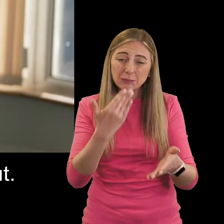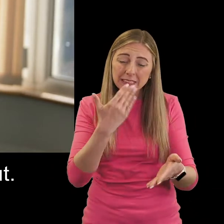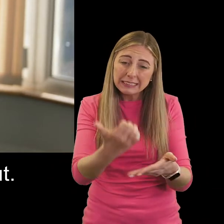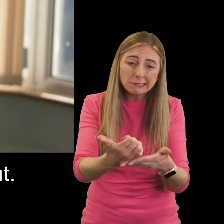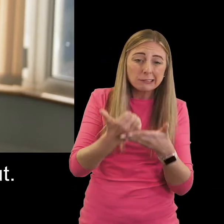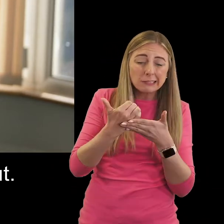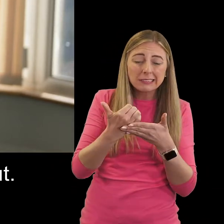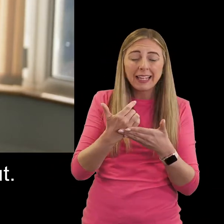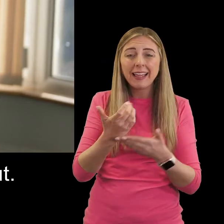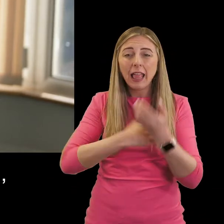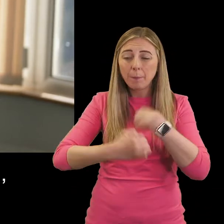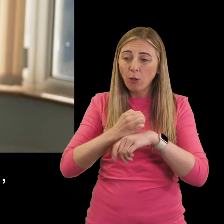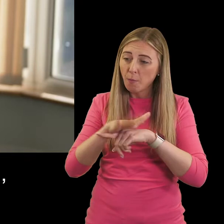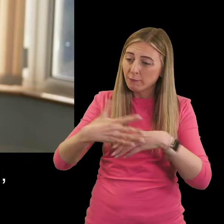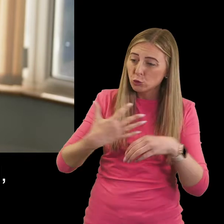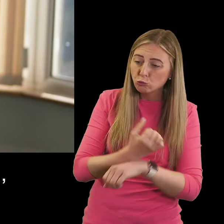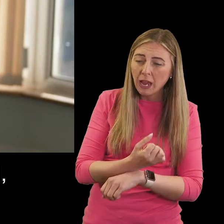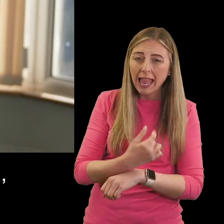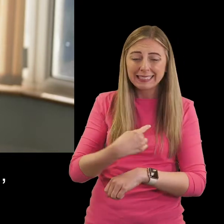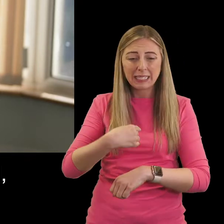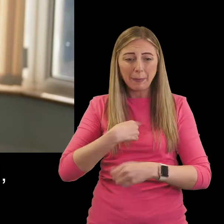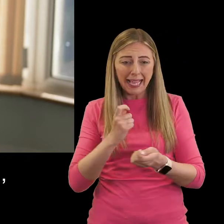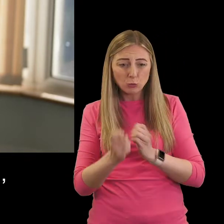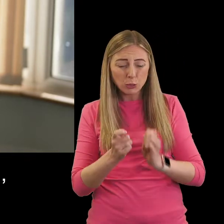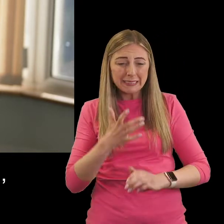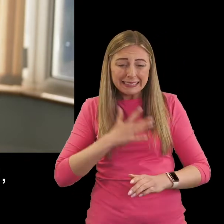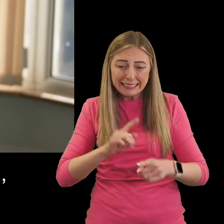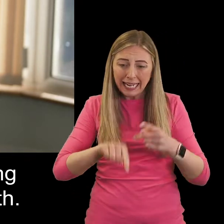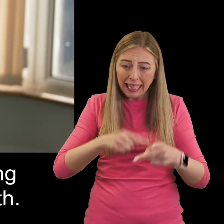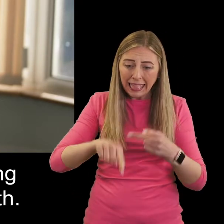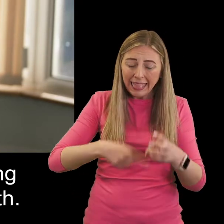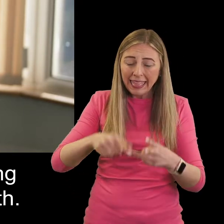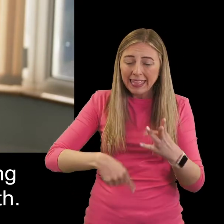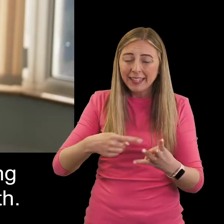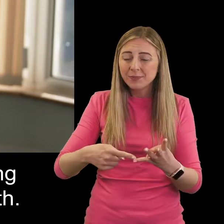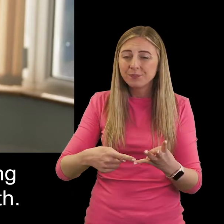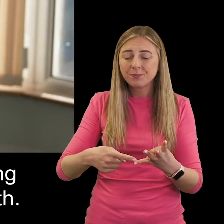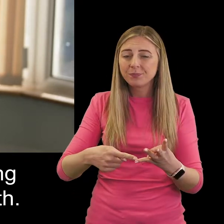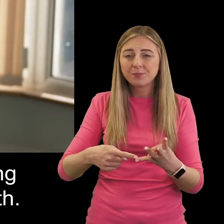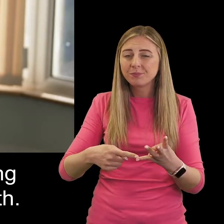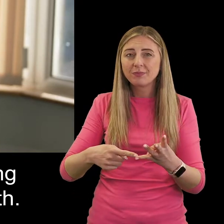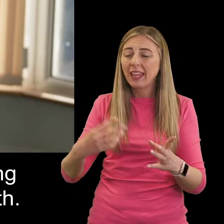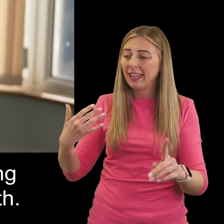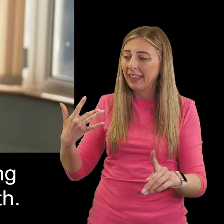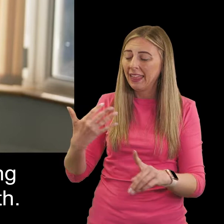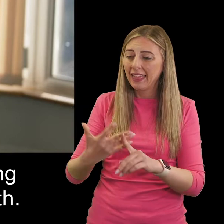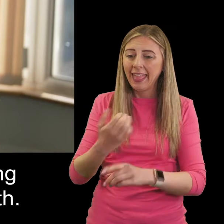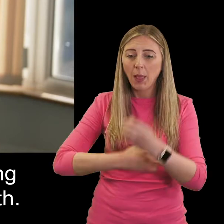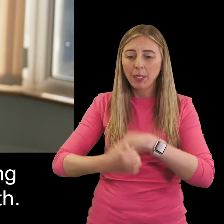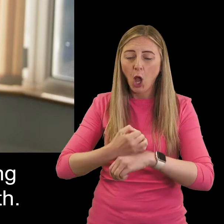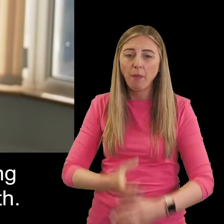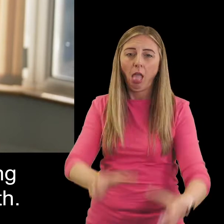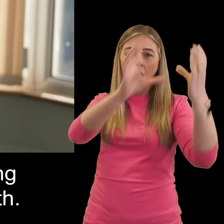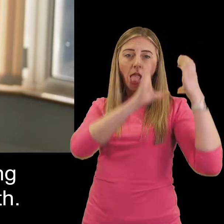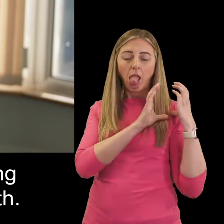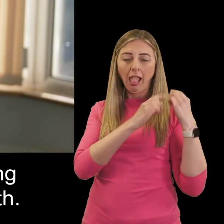things were stressing me out, the reasonable adjustments that I needed, it all became my problem, not something anyone